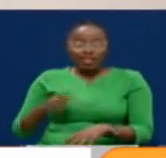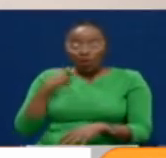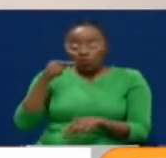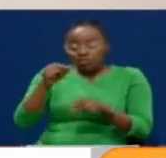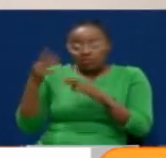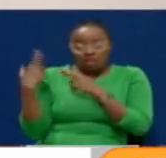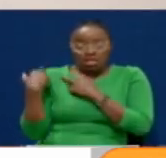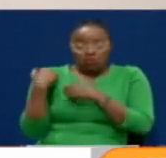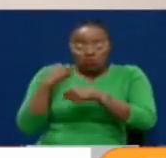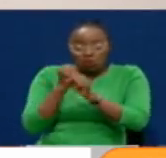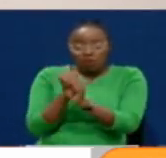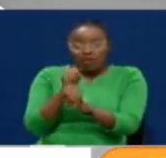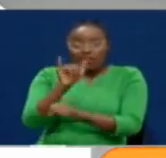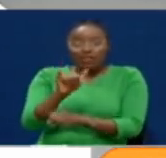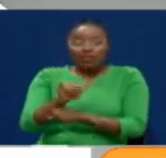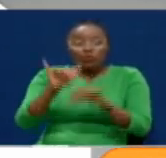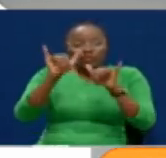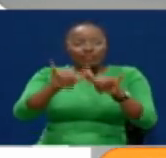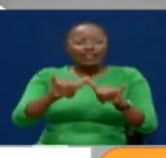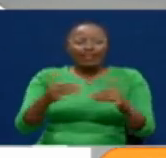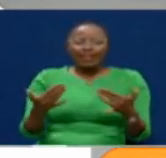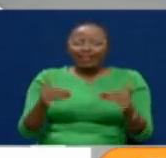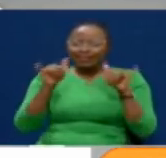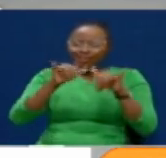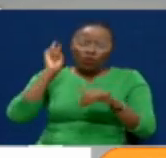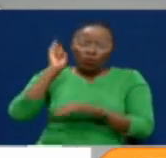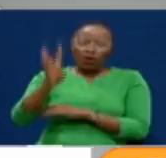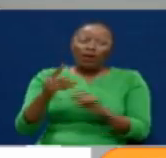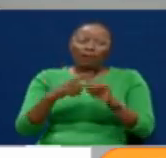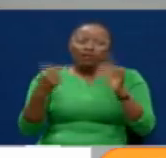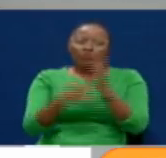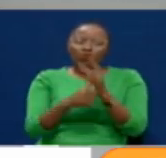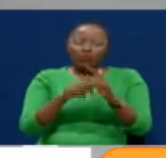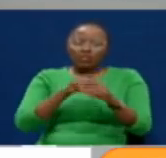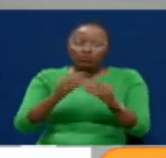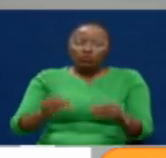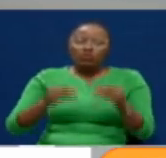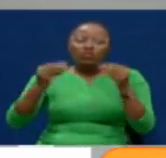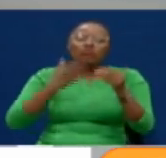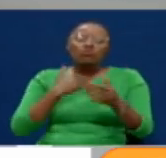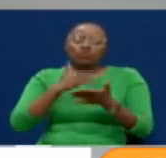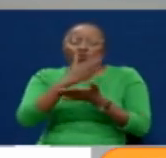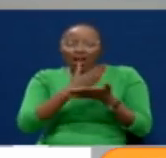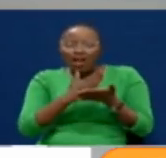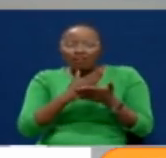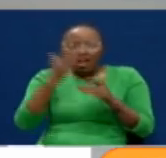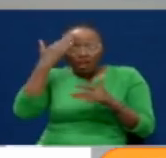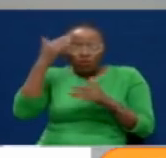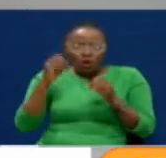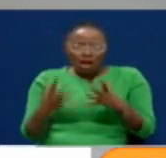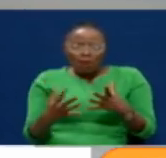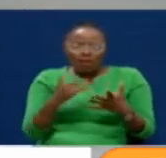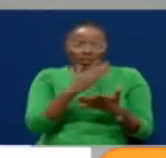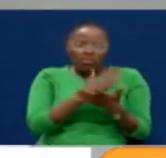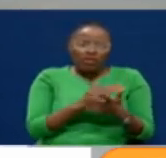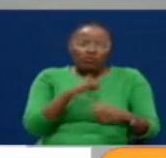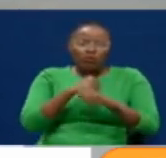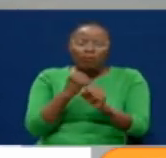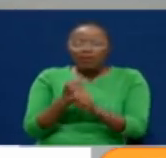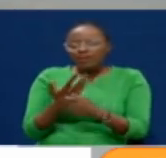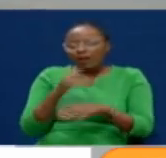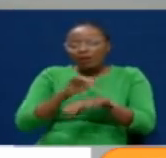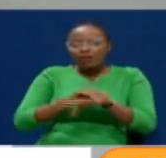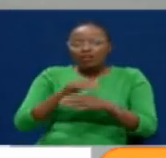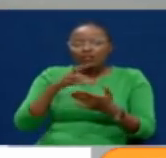site, who is working on the road. And that will last. It'll last. And the problem is, sisi ukipatiwa unataka kukata, sijui how many inches, to make a quick buck,